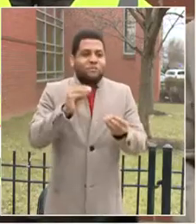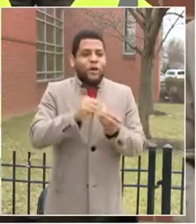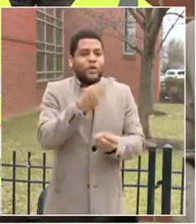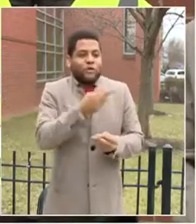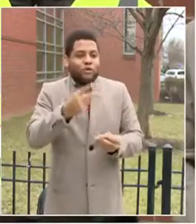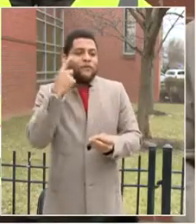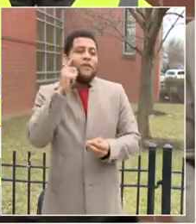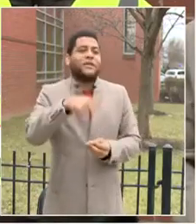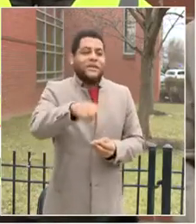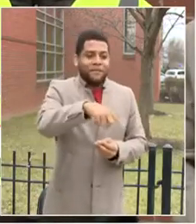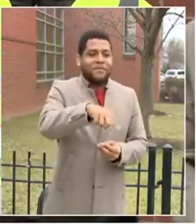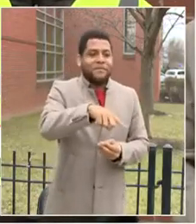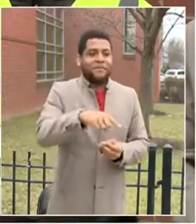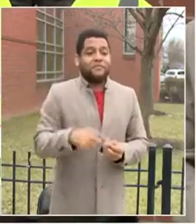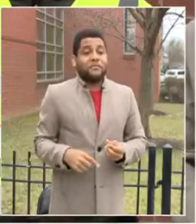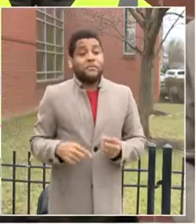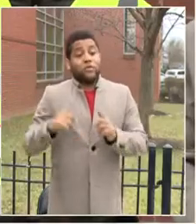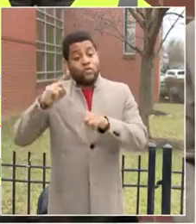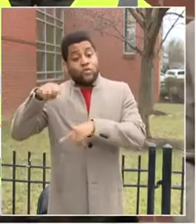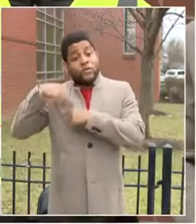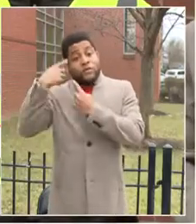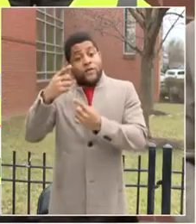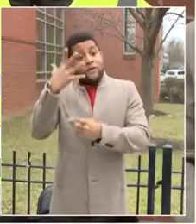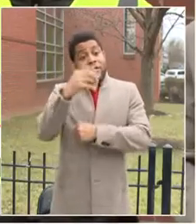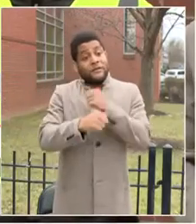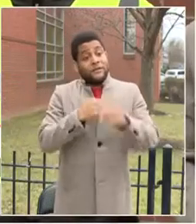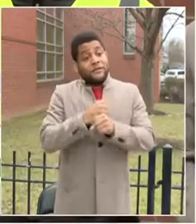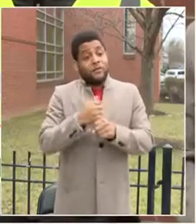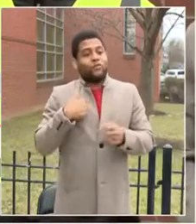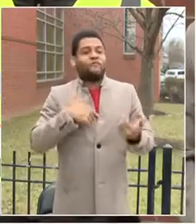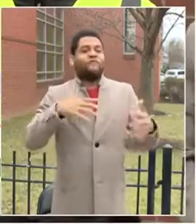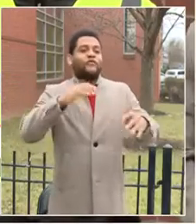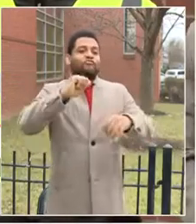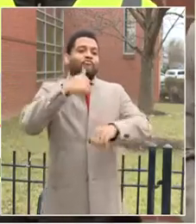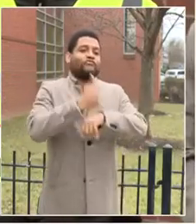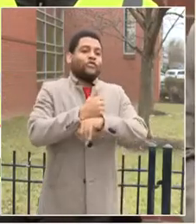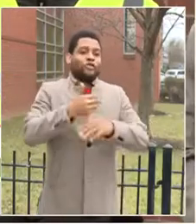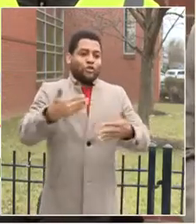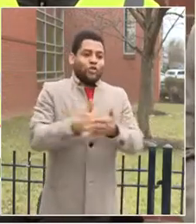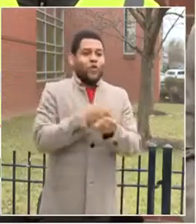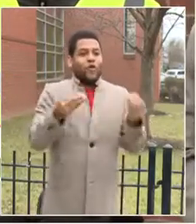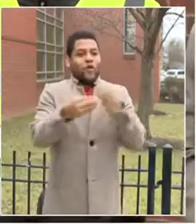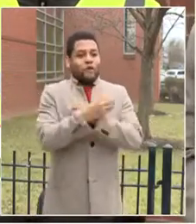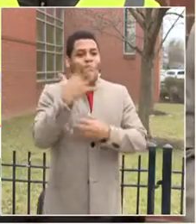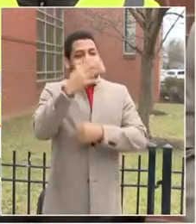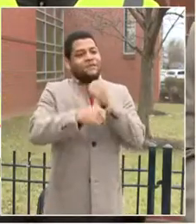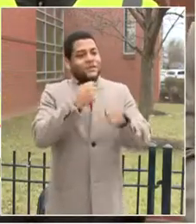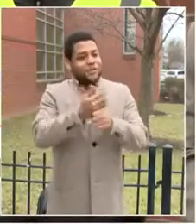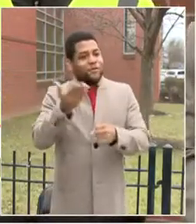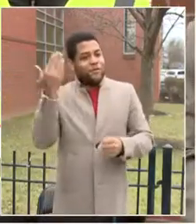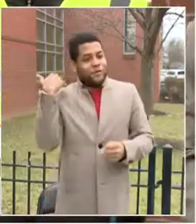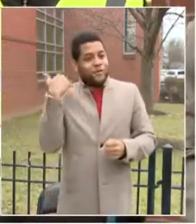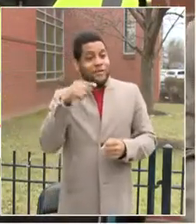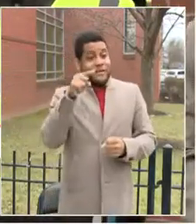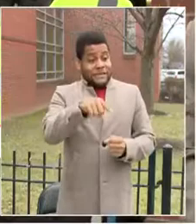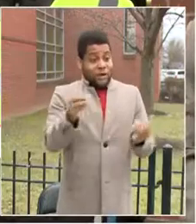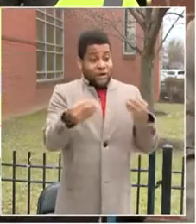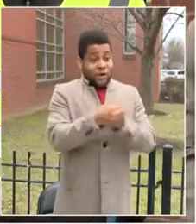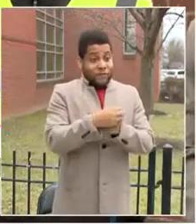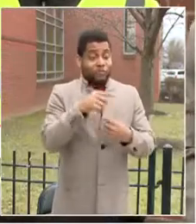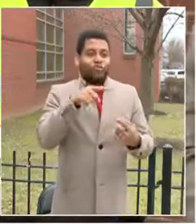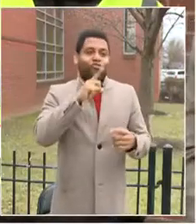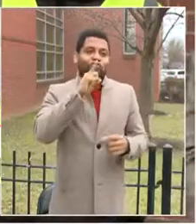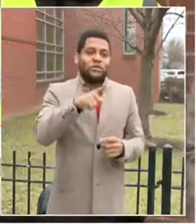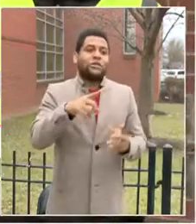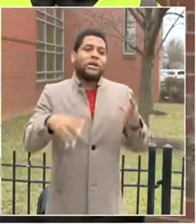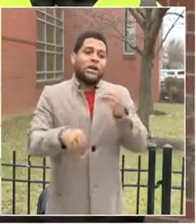5 years, taking a fledgling new office 5 years ago to one that we have been able to pour resources in, and